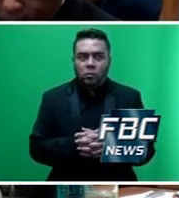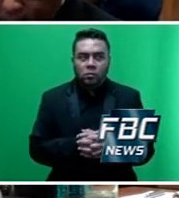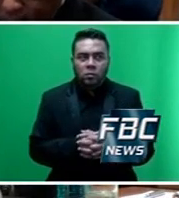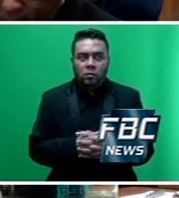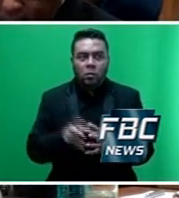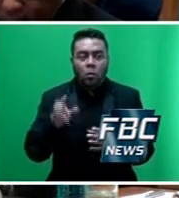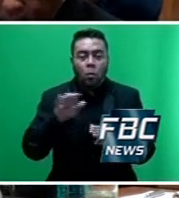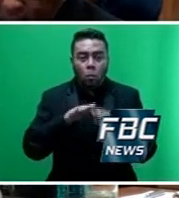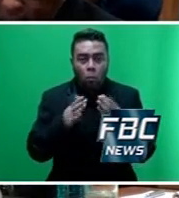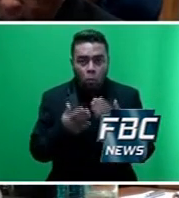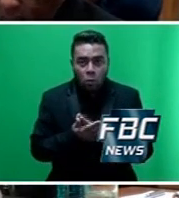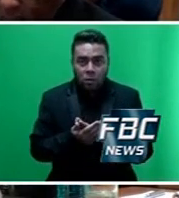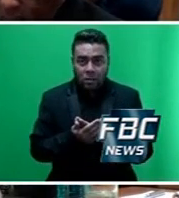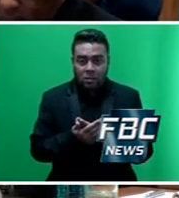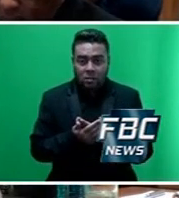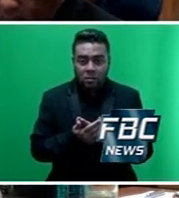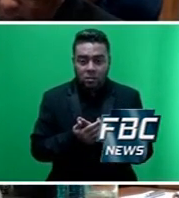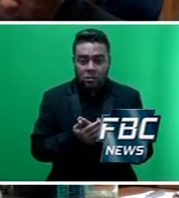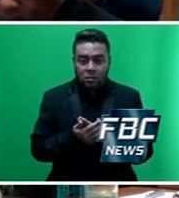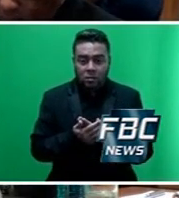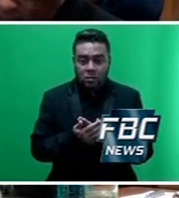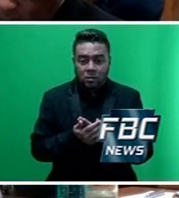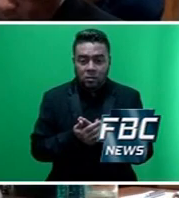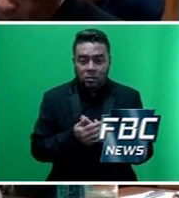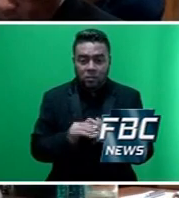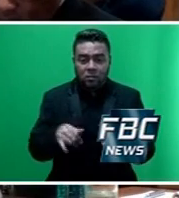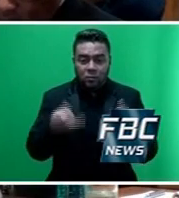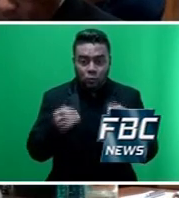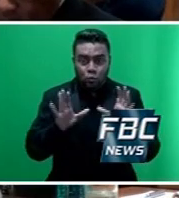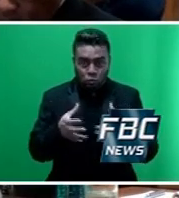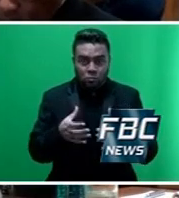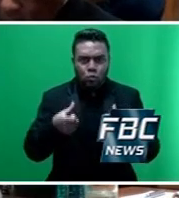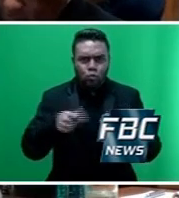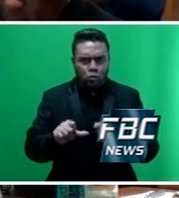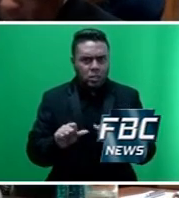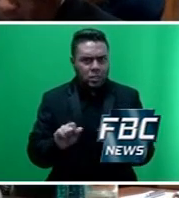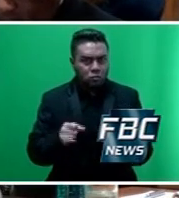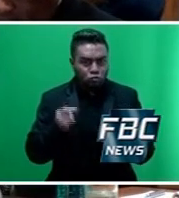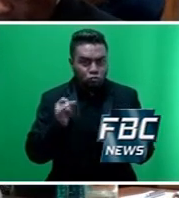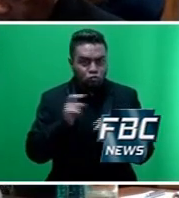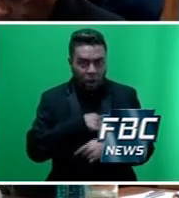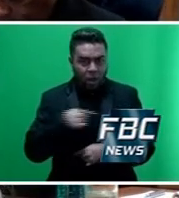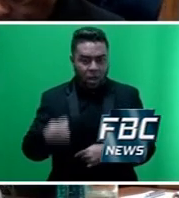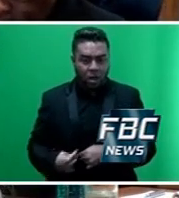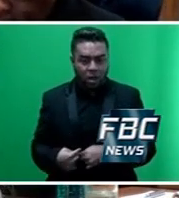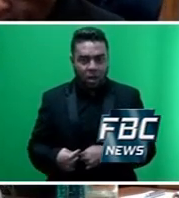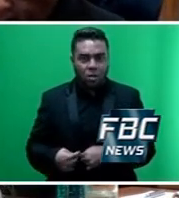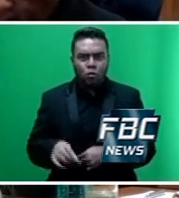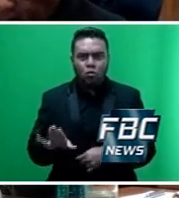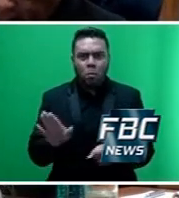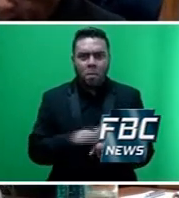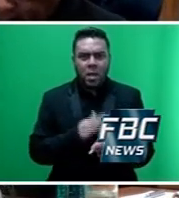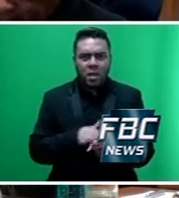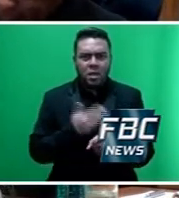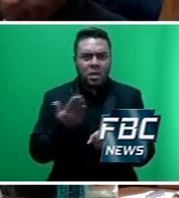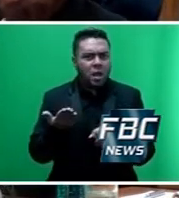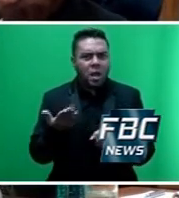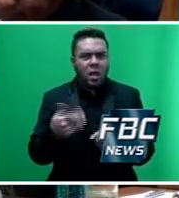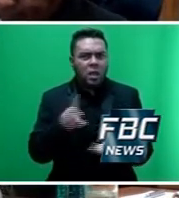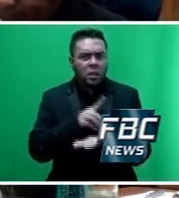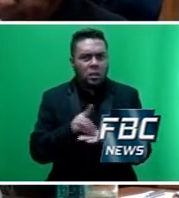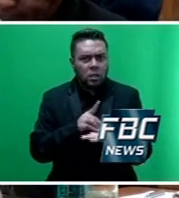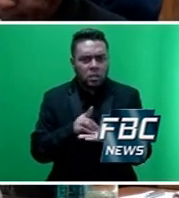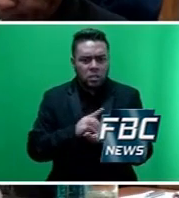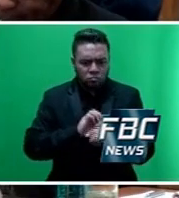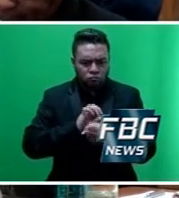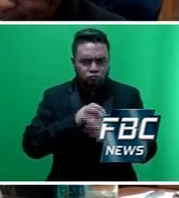evil group using China, a communist dictatorial regime, to invent or manufacture COVID-19 as